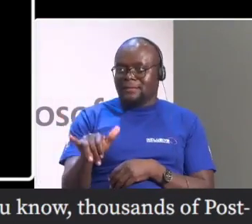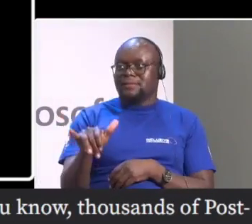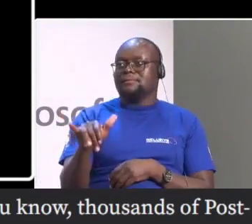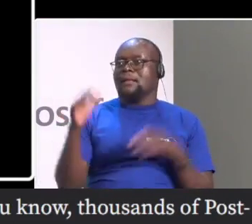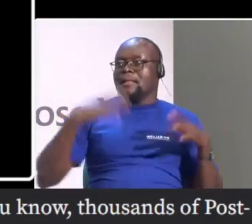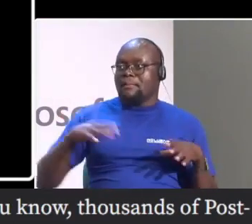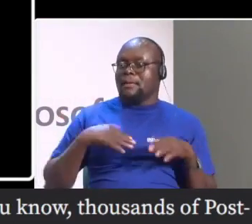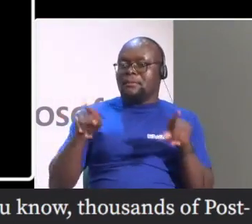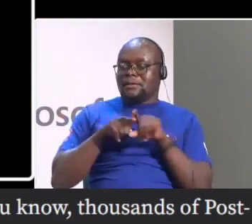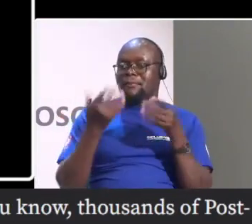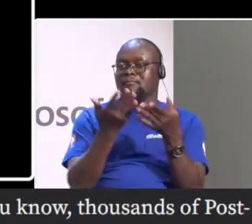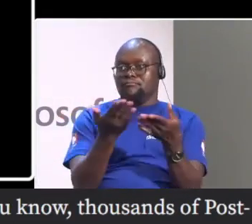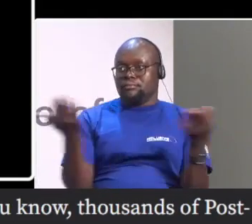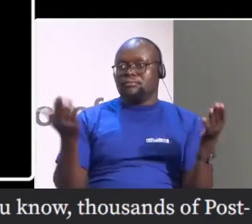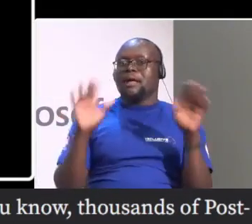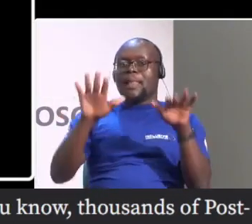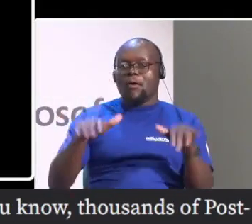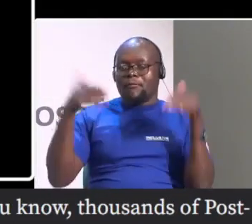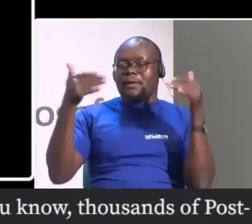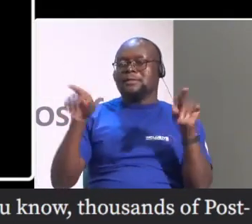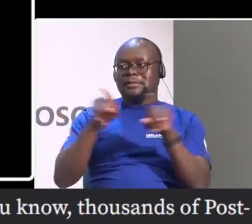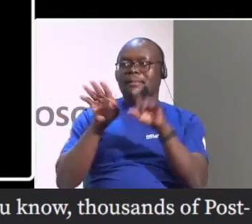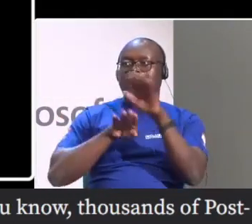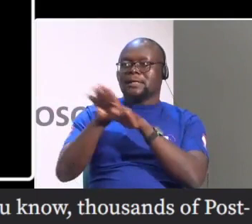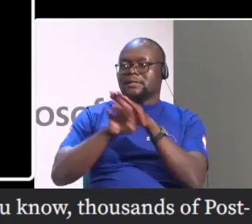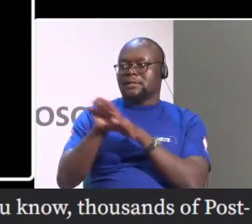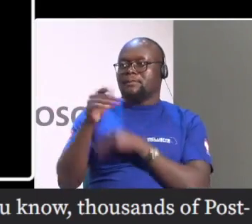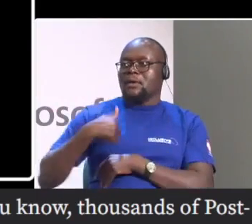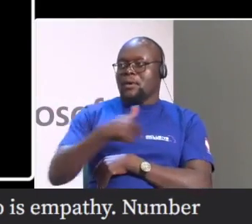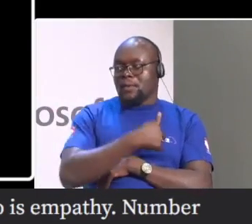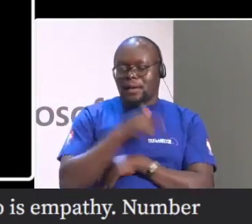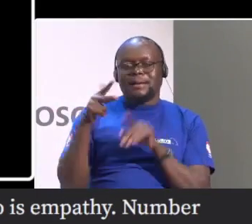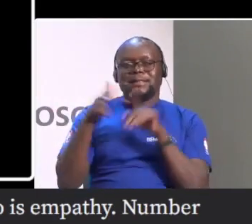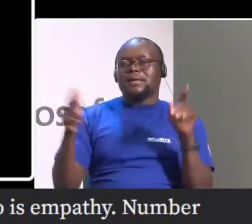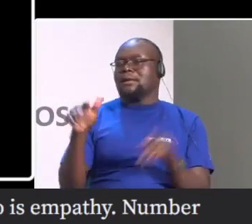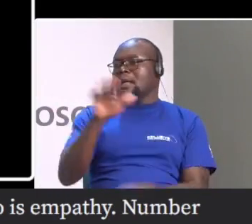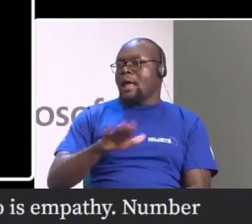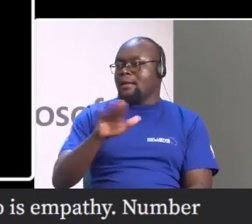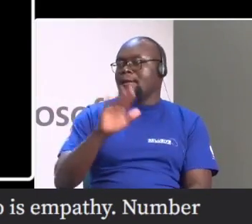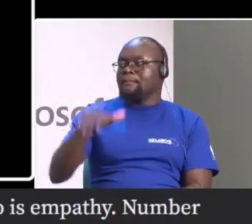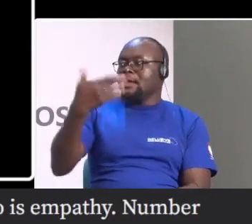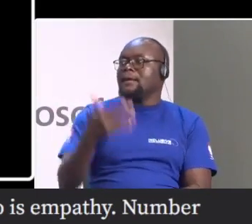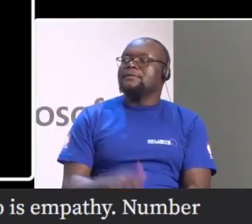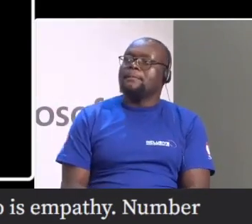like the people in this conference. That sounds like accessibility. So we're at a starting point. Next slide.